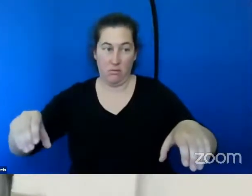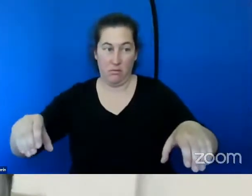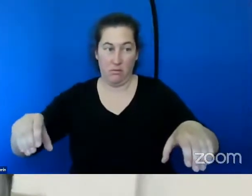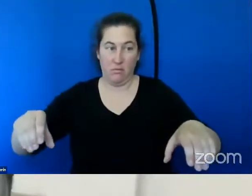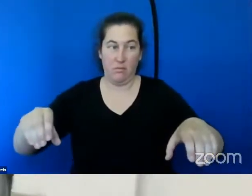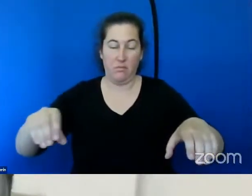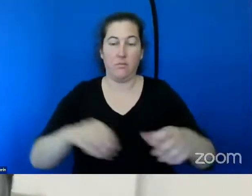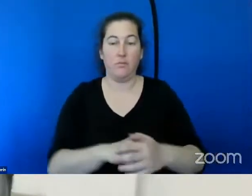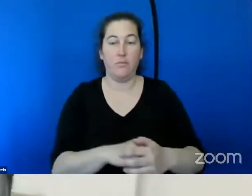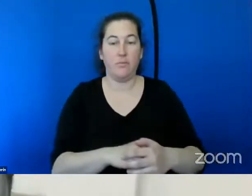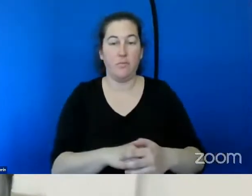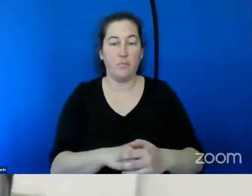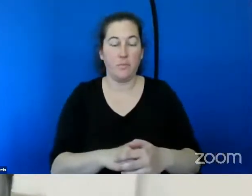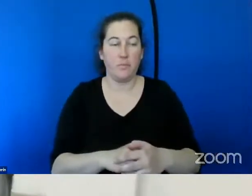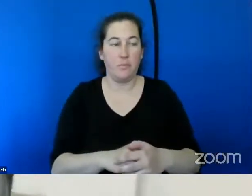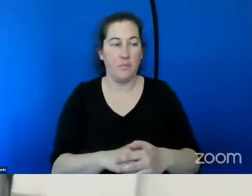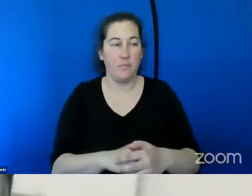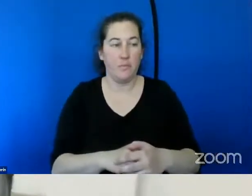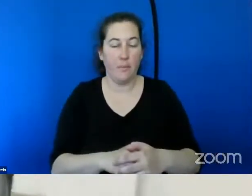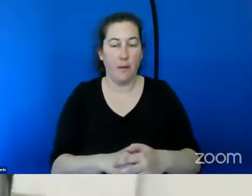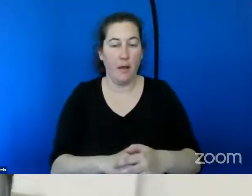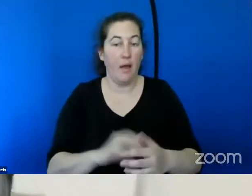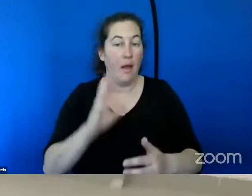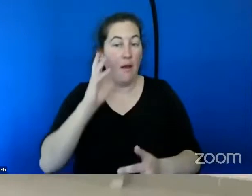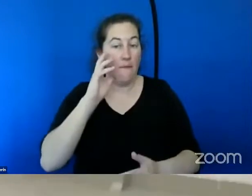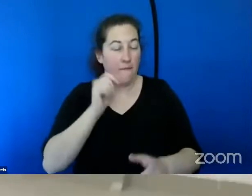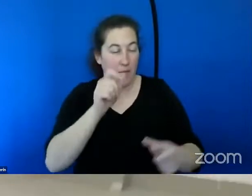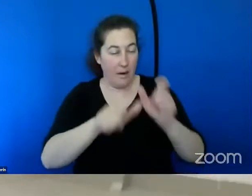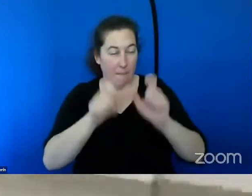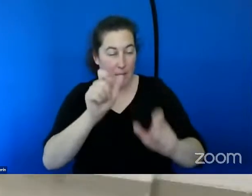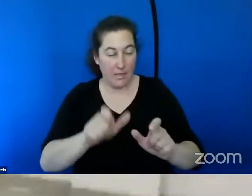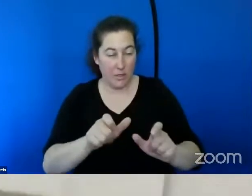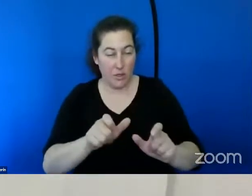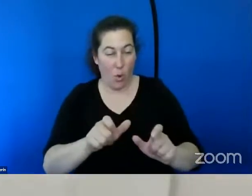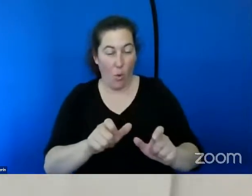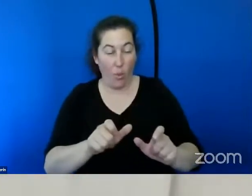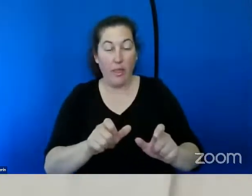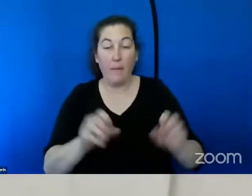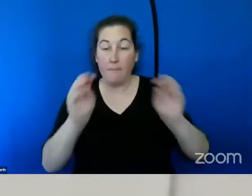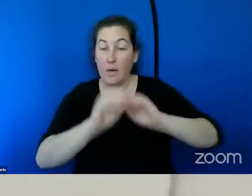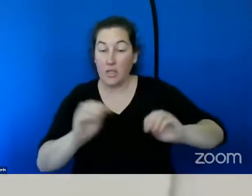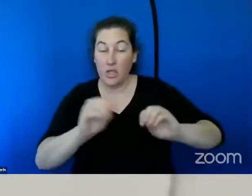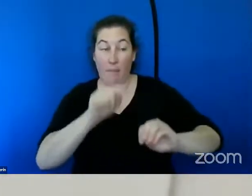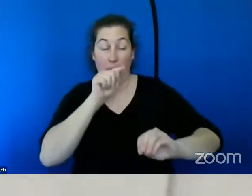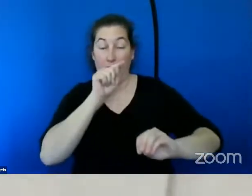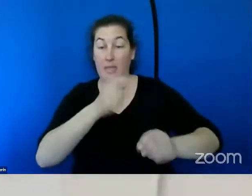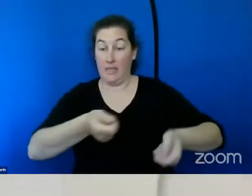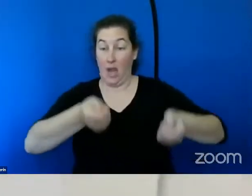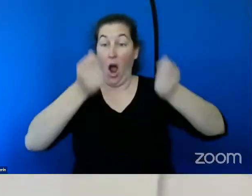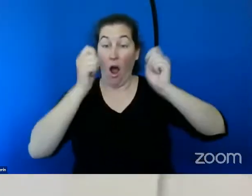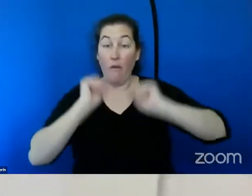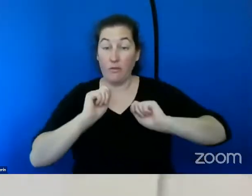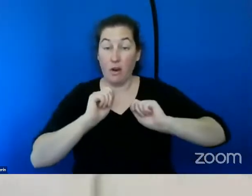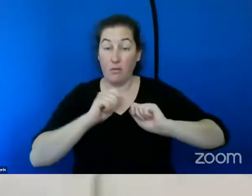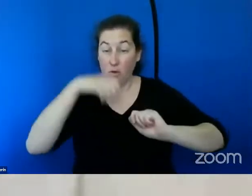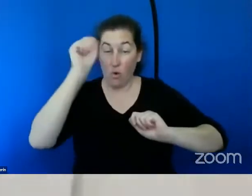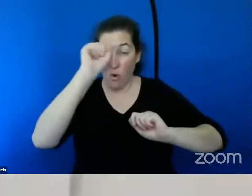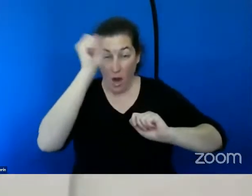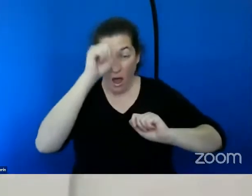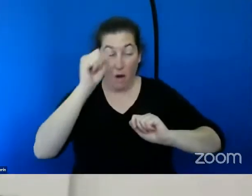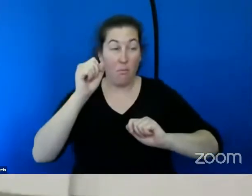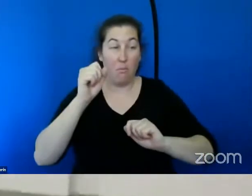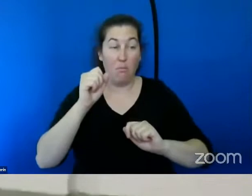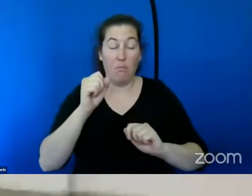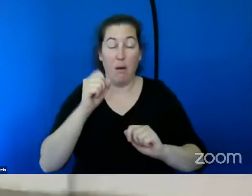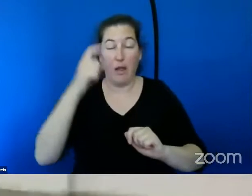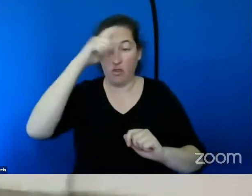Now, if it fell off the table and onto the floor, that would be a task failure. But he still just